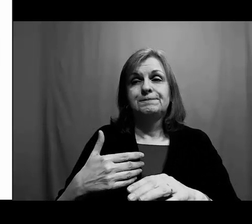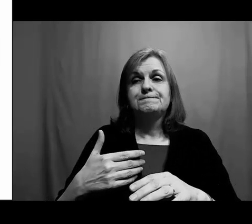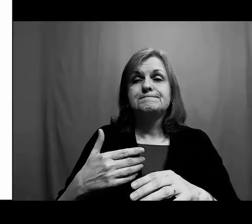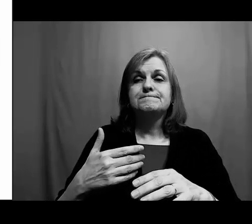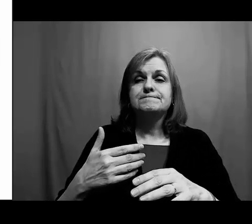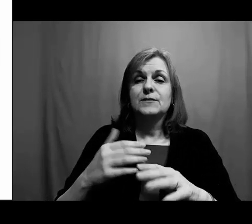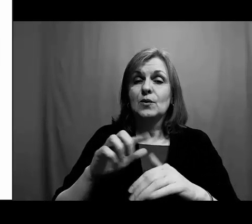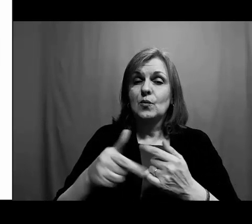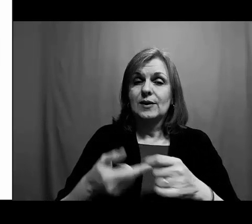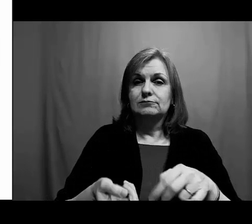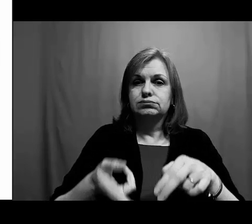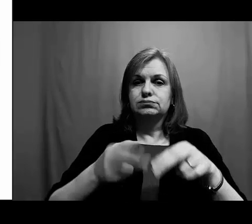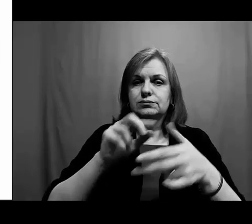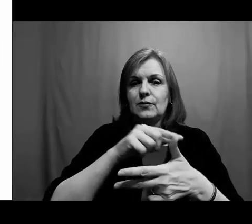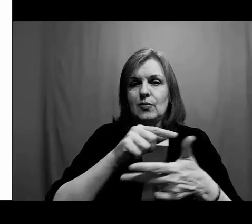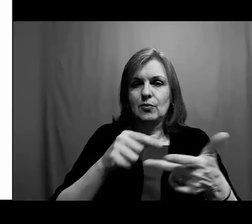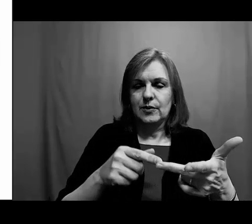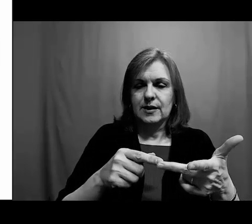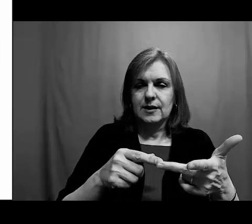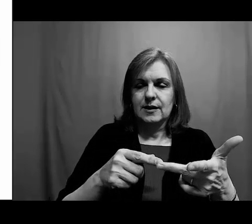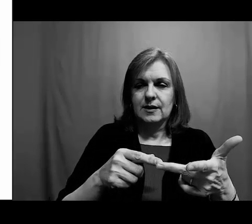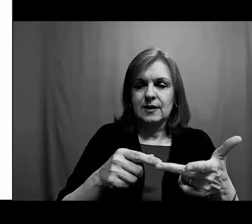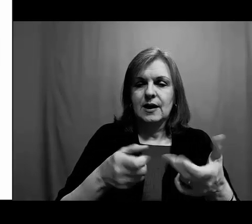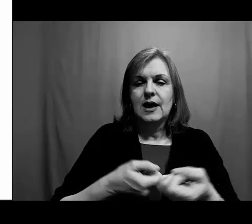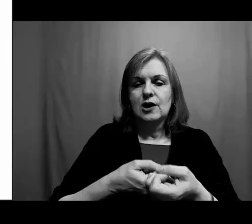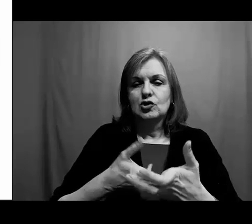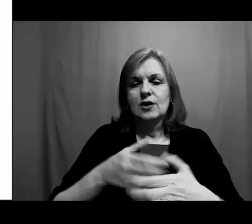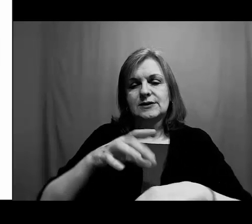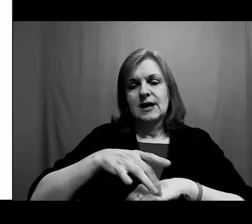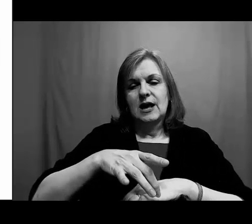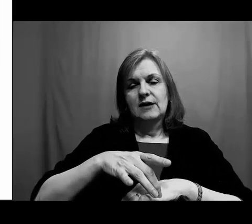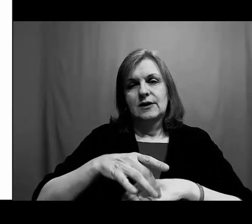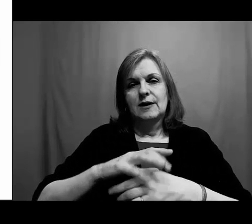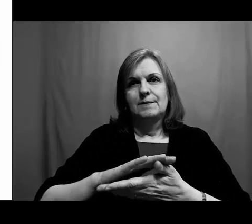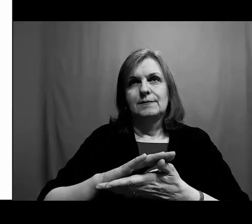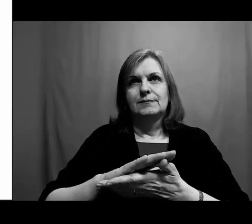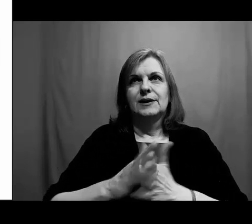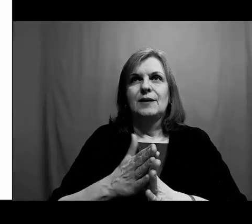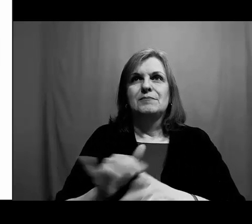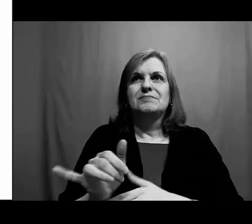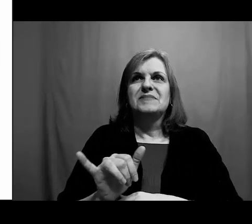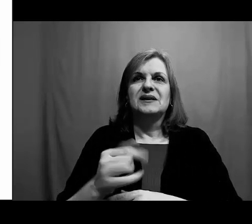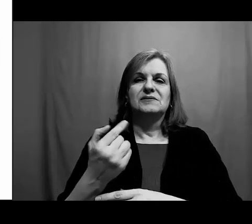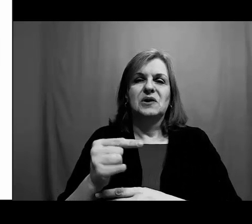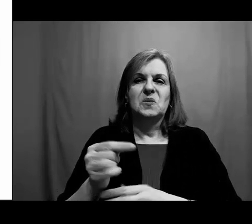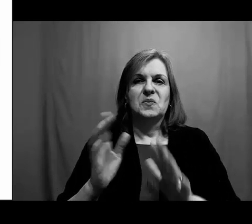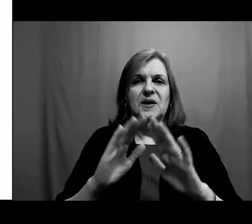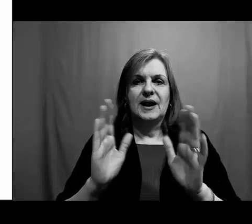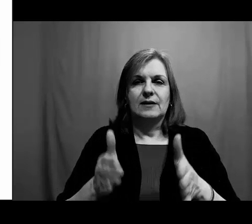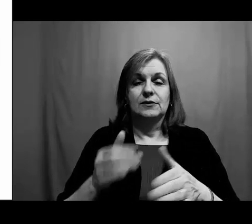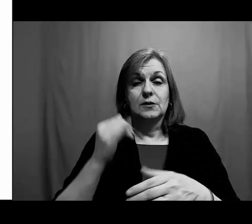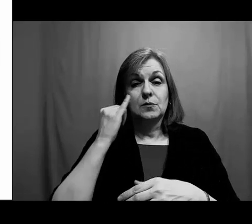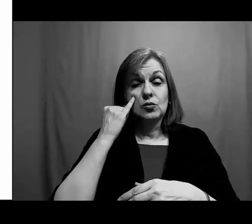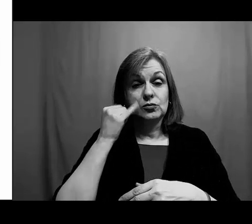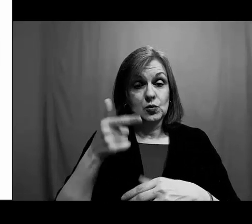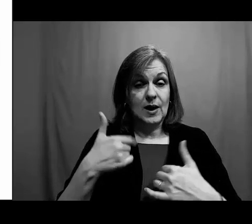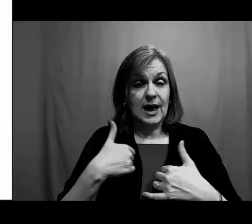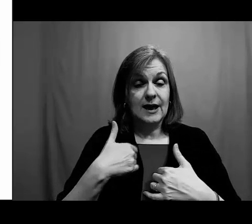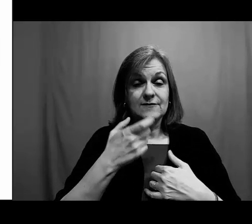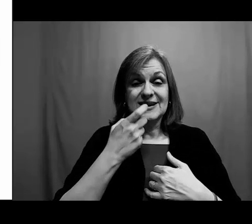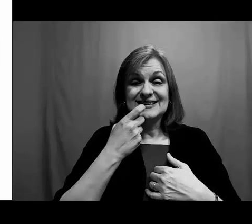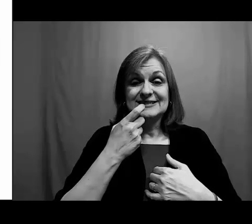And by doing so, we've actually caused our planet to act like a greenhouse. So if you